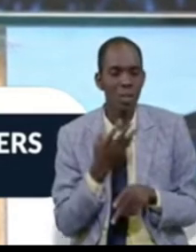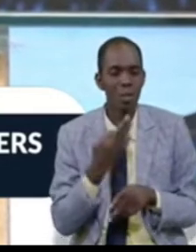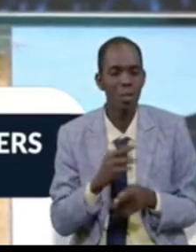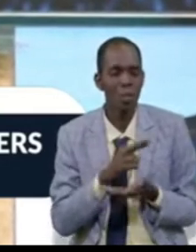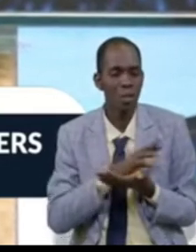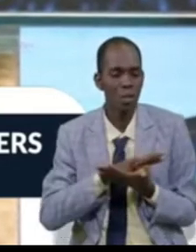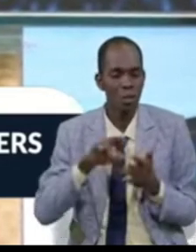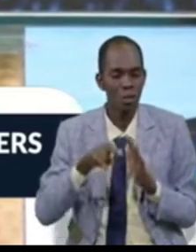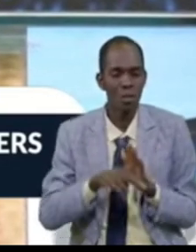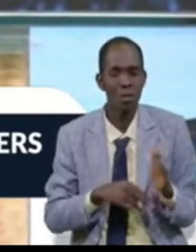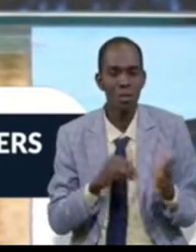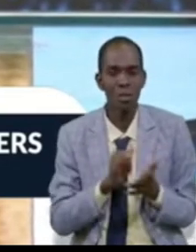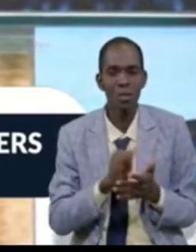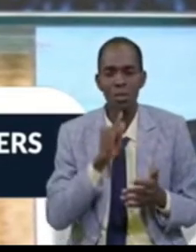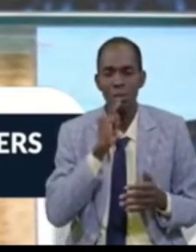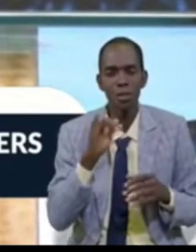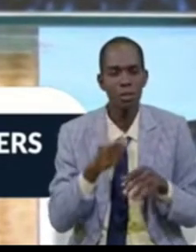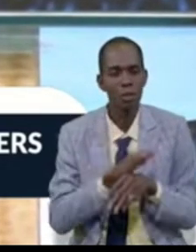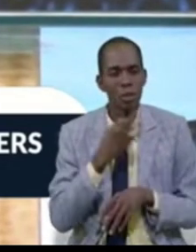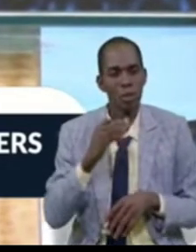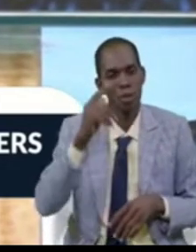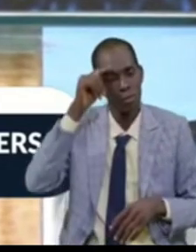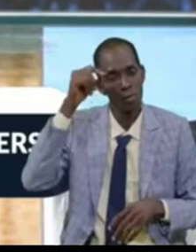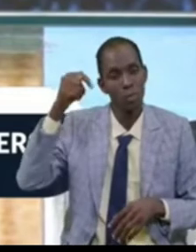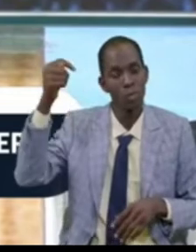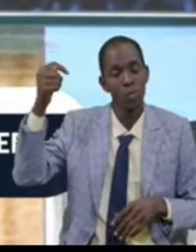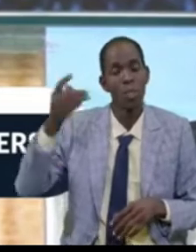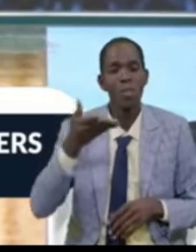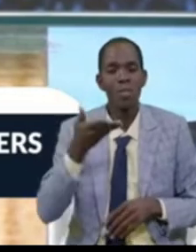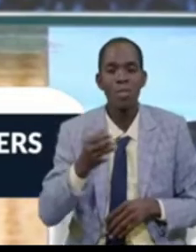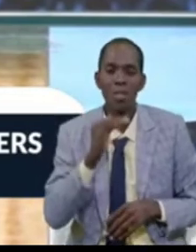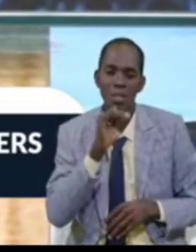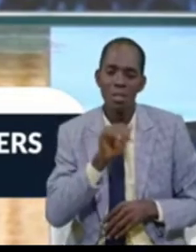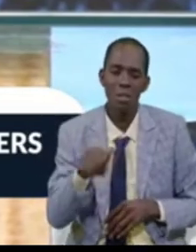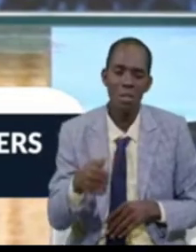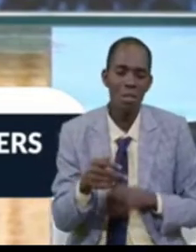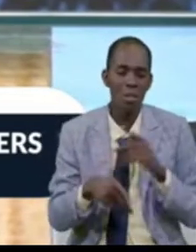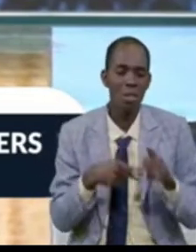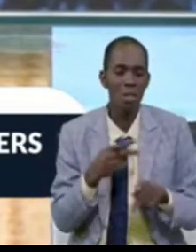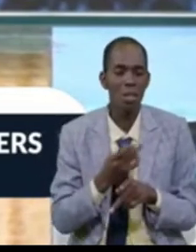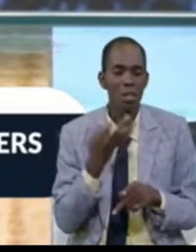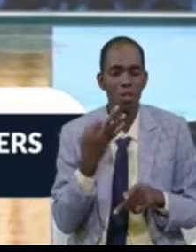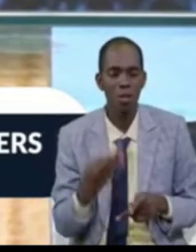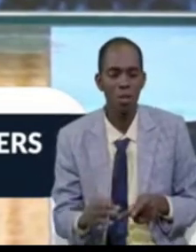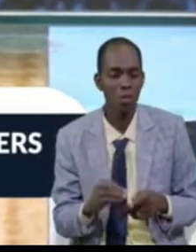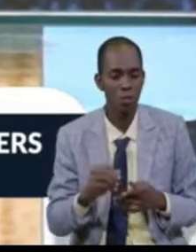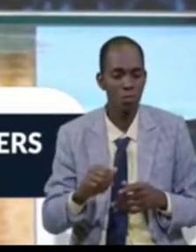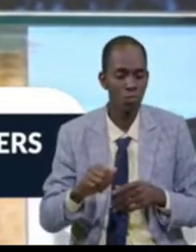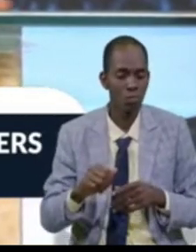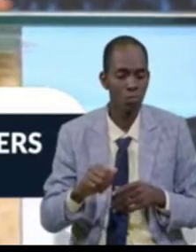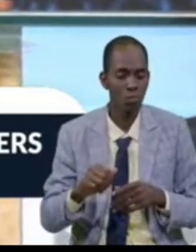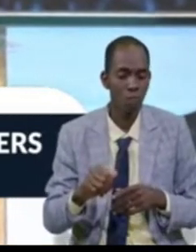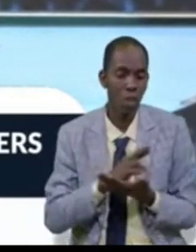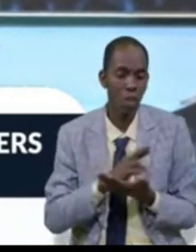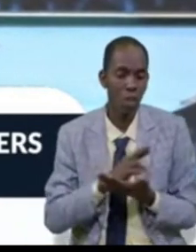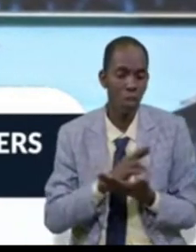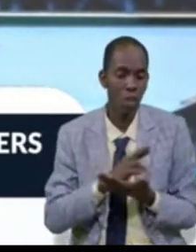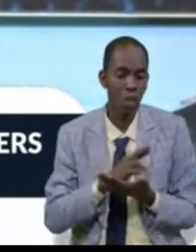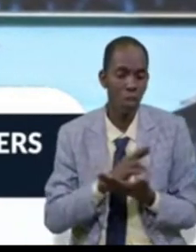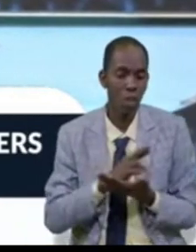is theoretical, and there's a kind of righteousness that is superficial. There's a kind